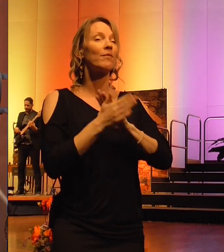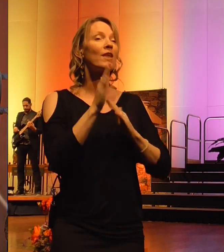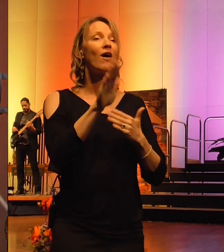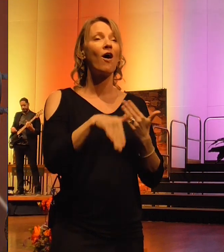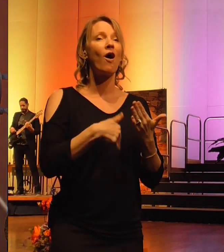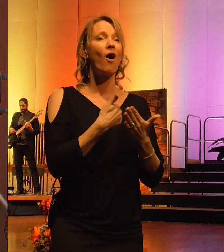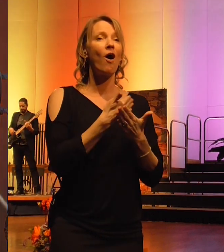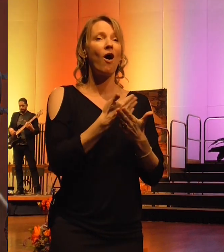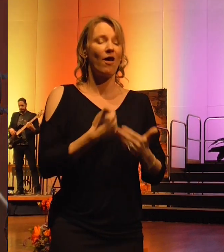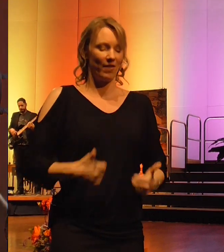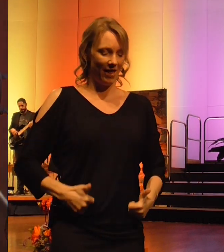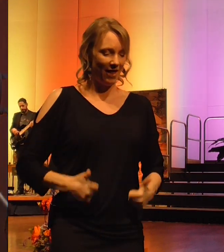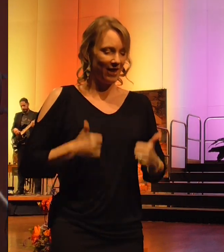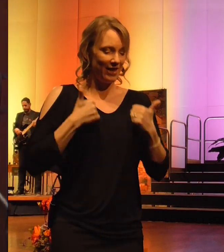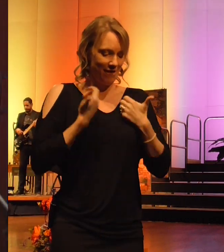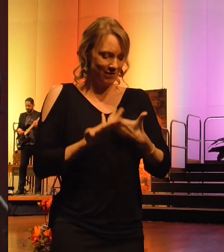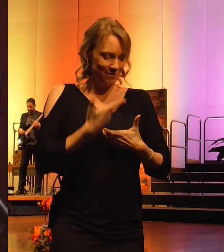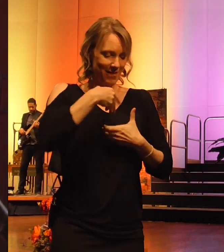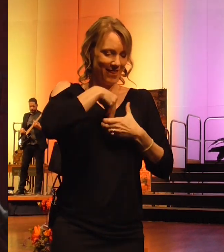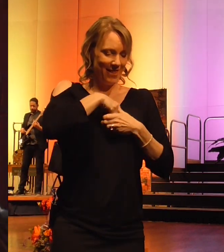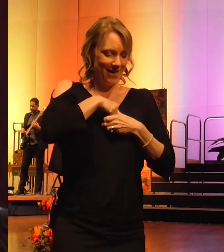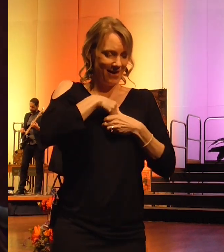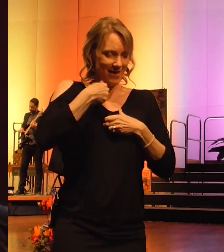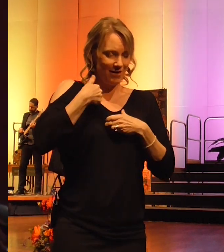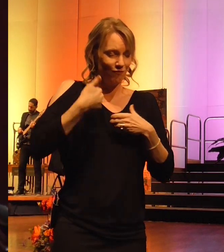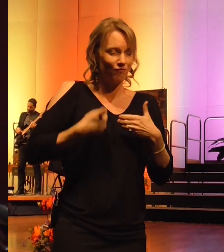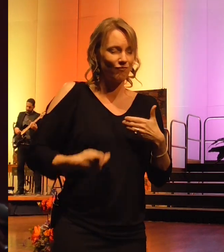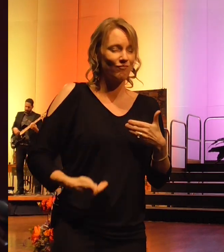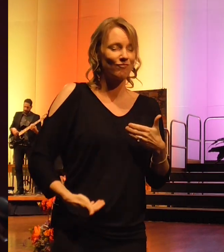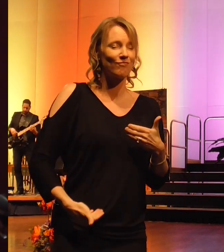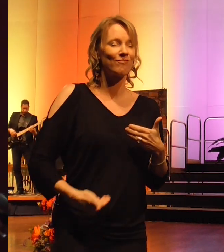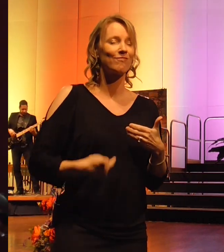all that lives within me,